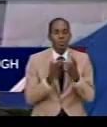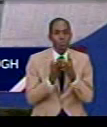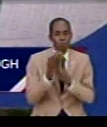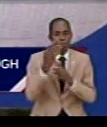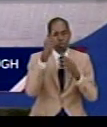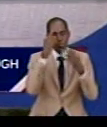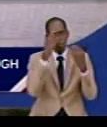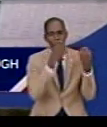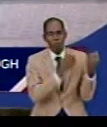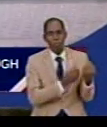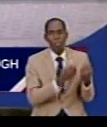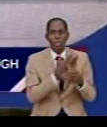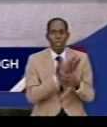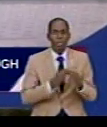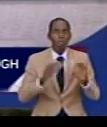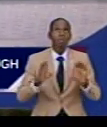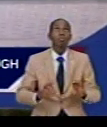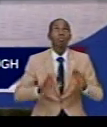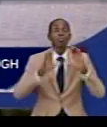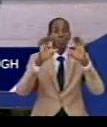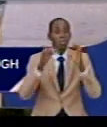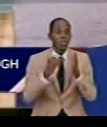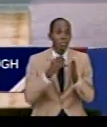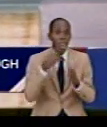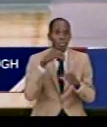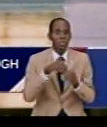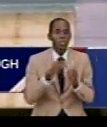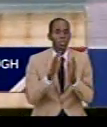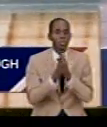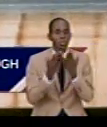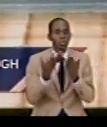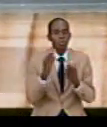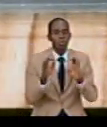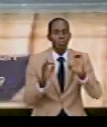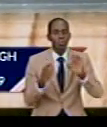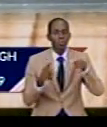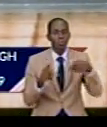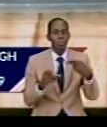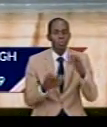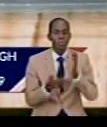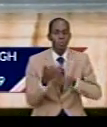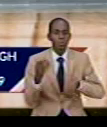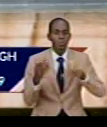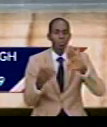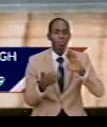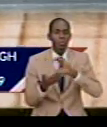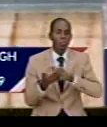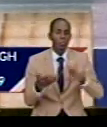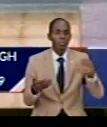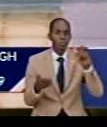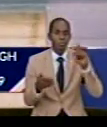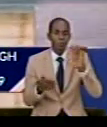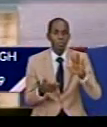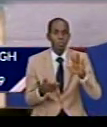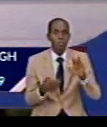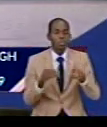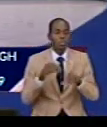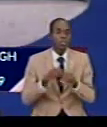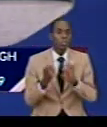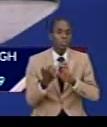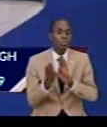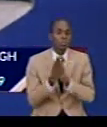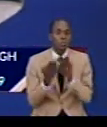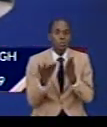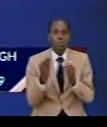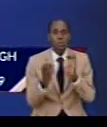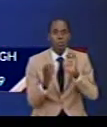faith and consecration. It tells us in Ephesians chapter 5, reading from verse 25. Ephesians chapter